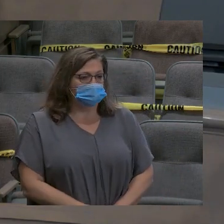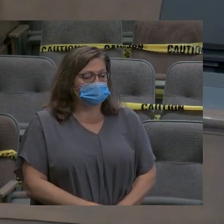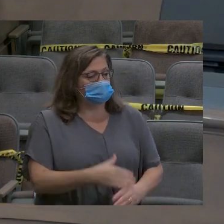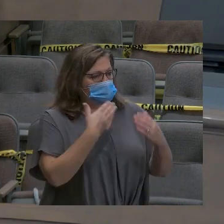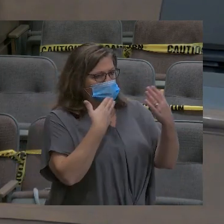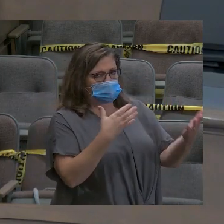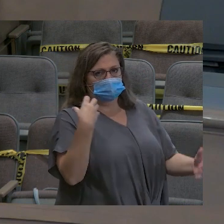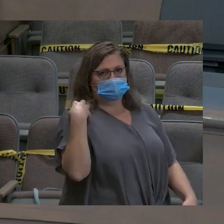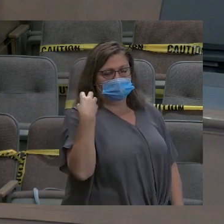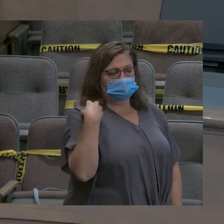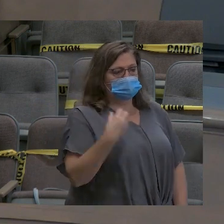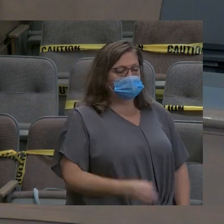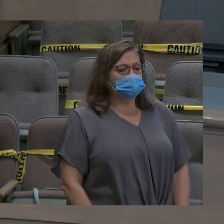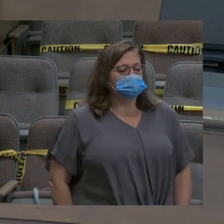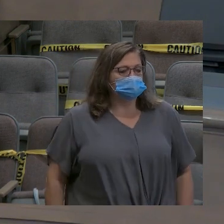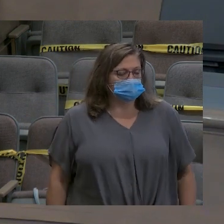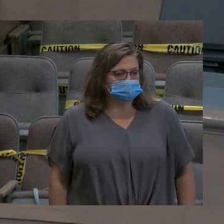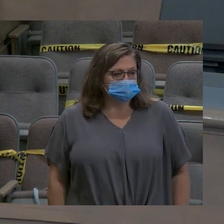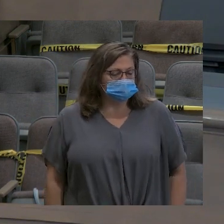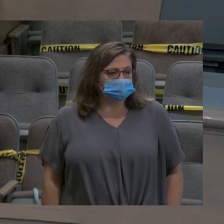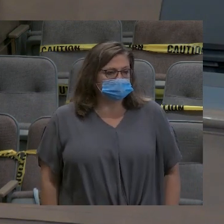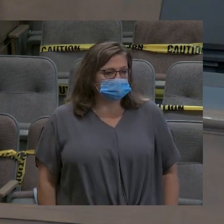Thank you, Chief.